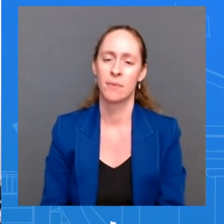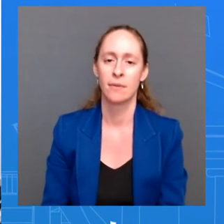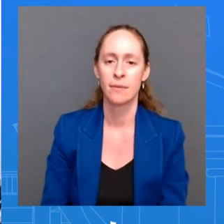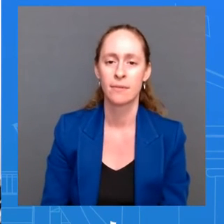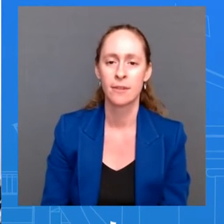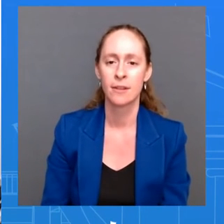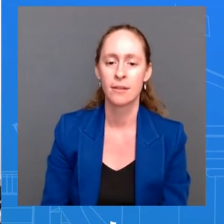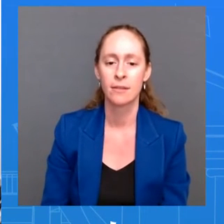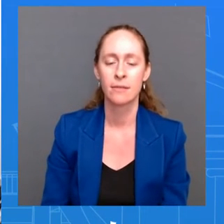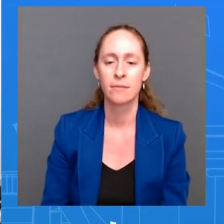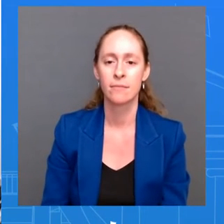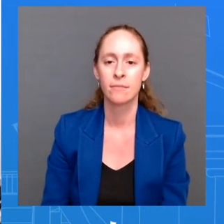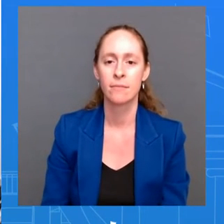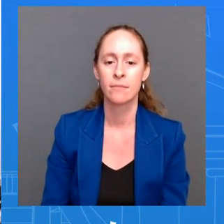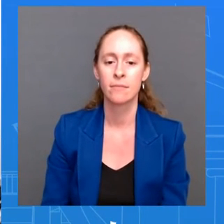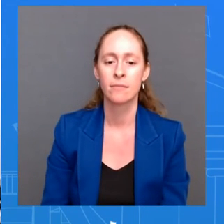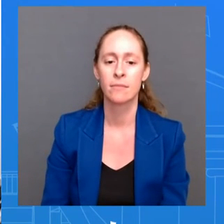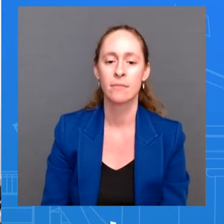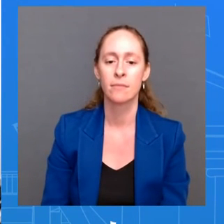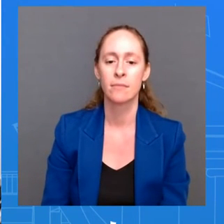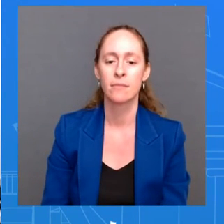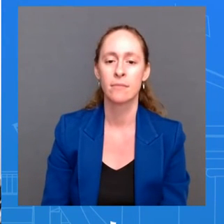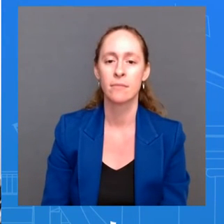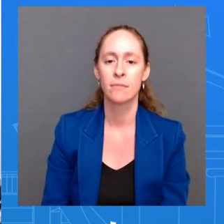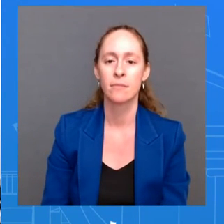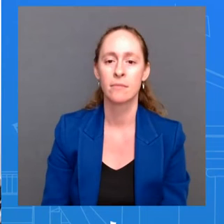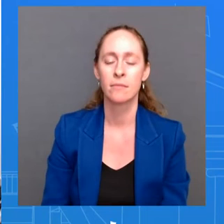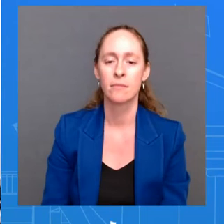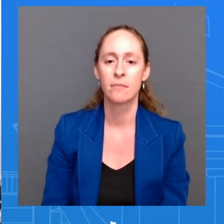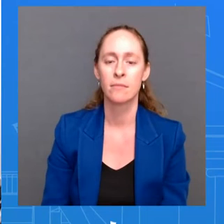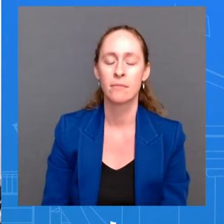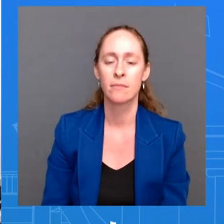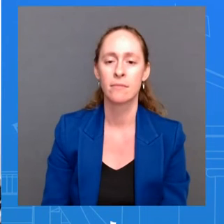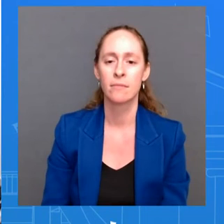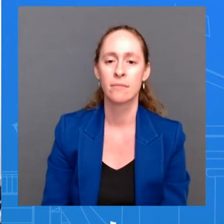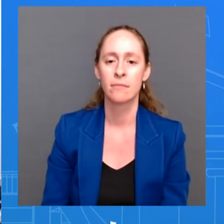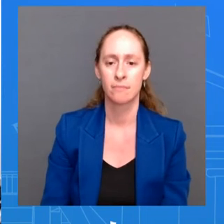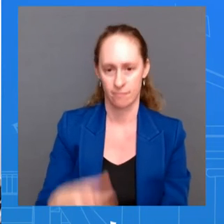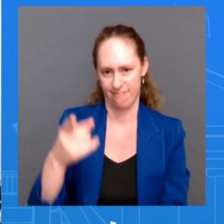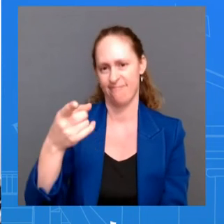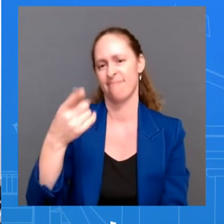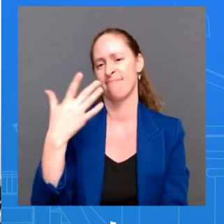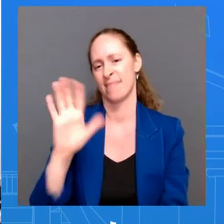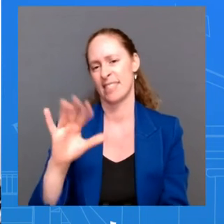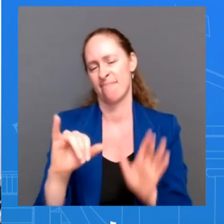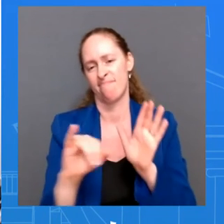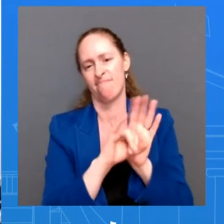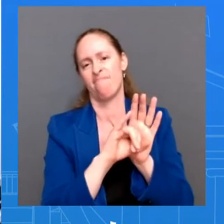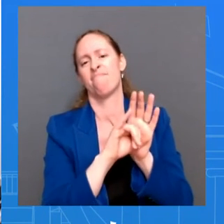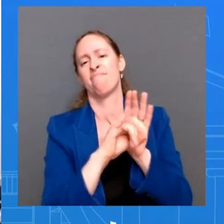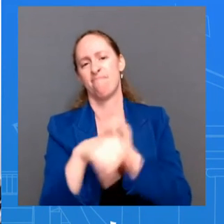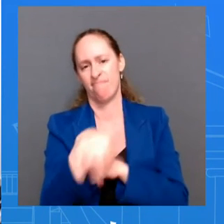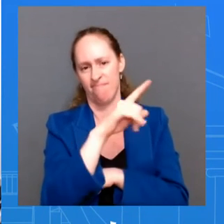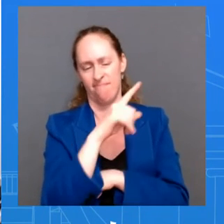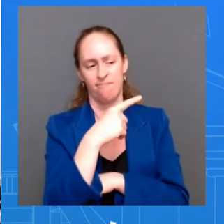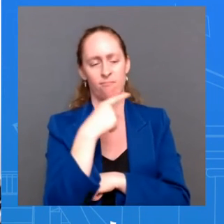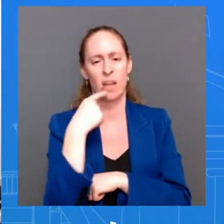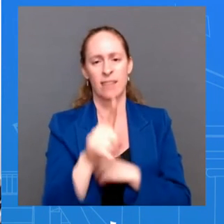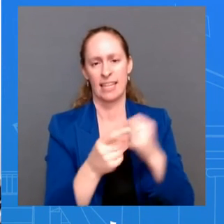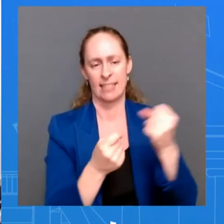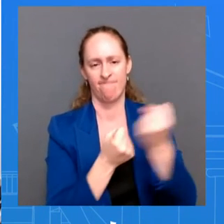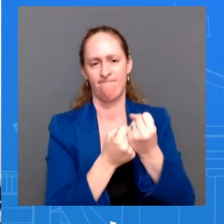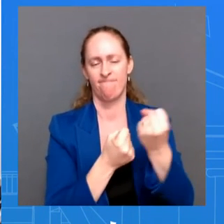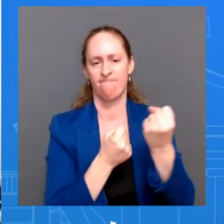know. There's a House bill that was just introduced. So my question is, does the president support legislation to officially designate Russia as a state sponsor of